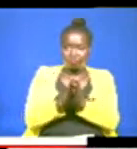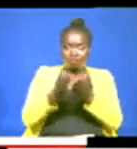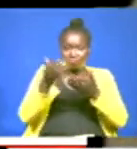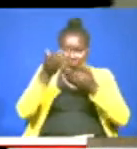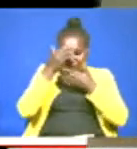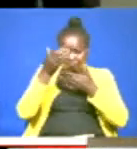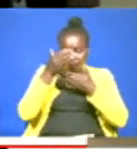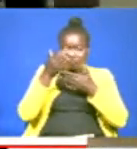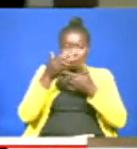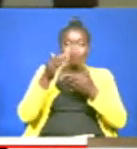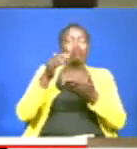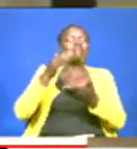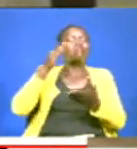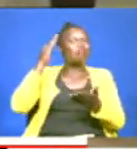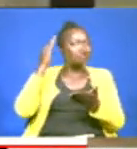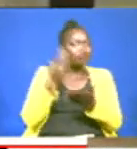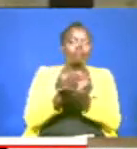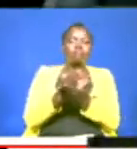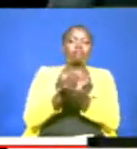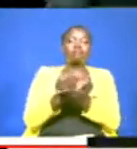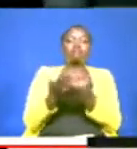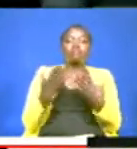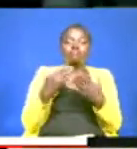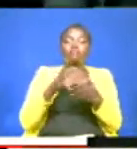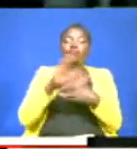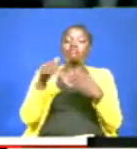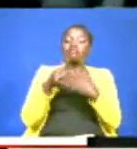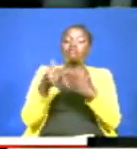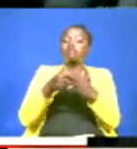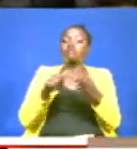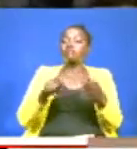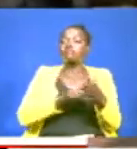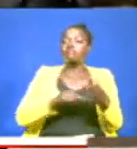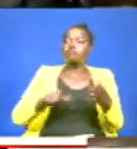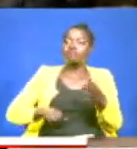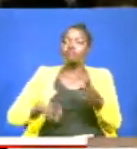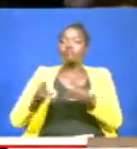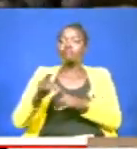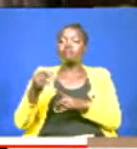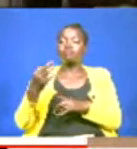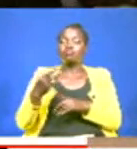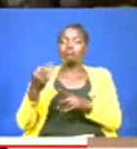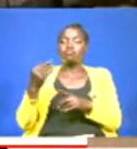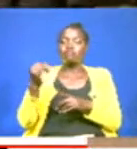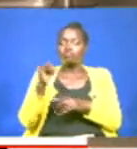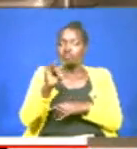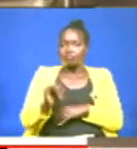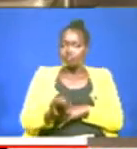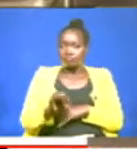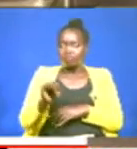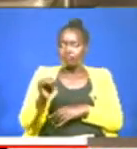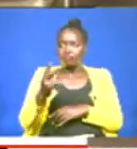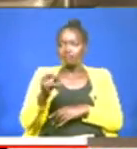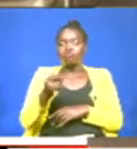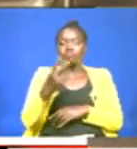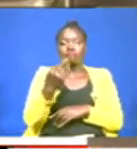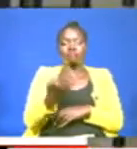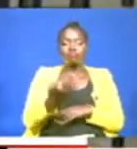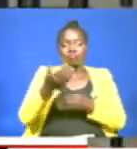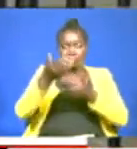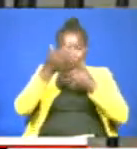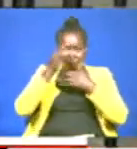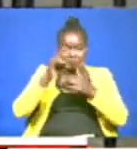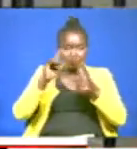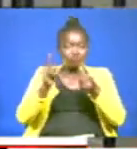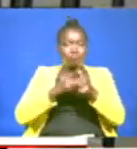will impose a ban on people arriving from China from the 3rd of January 2023. Morocco becomes the first